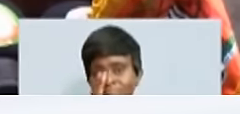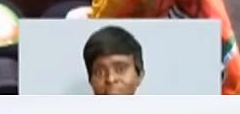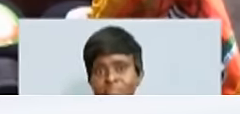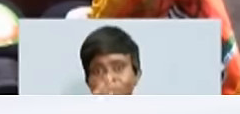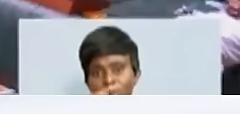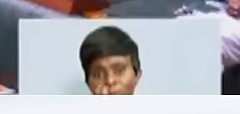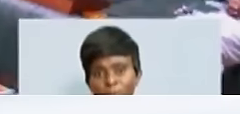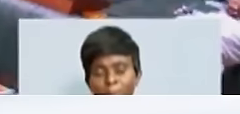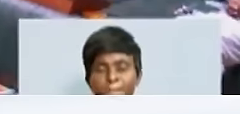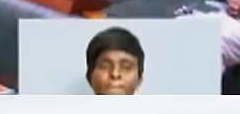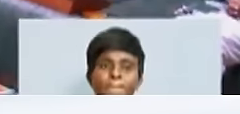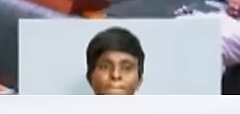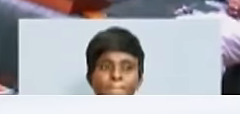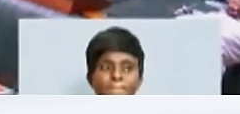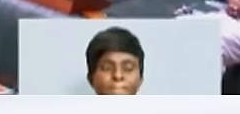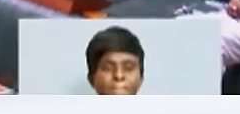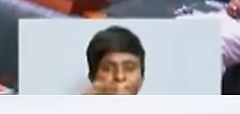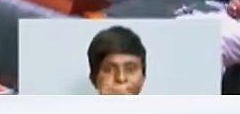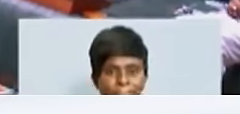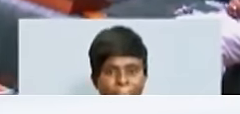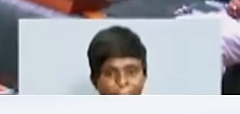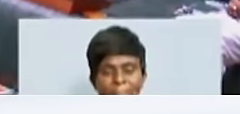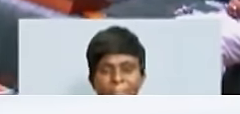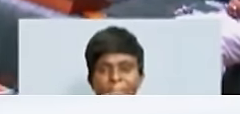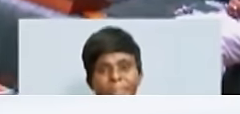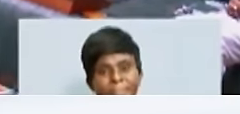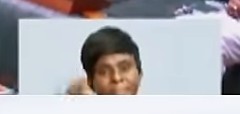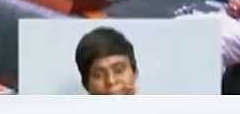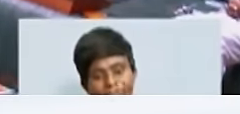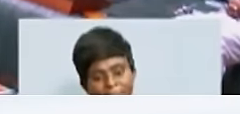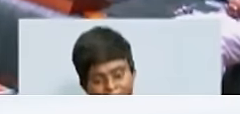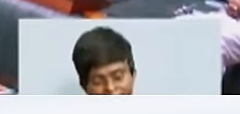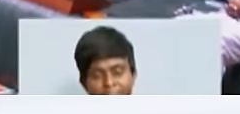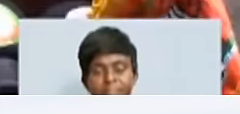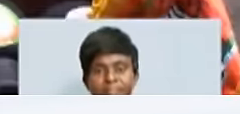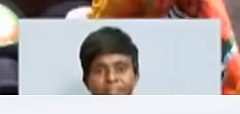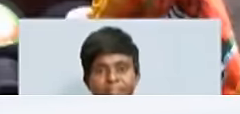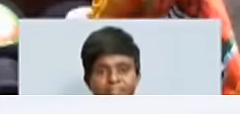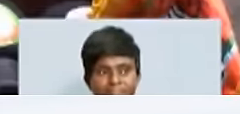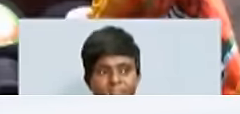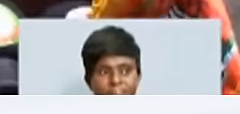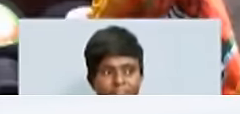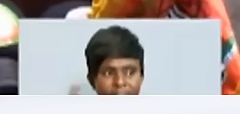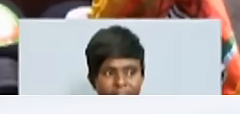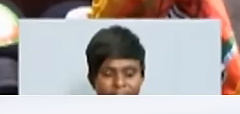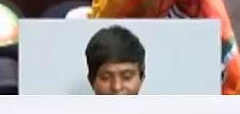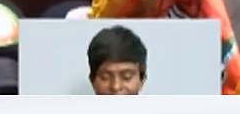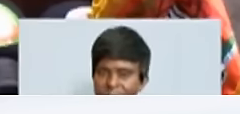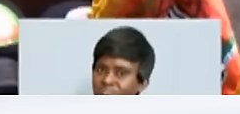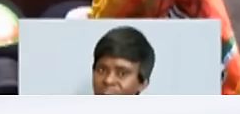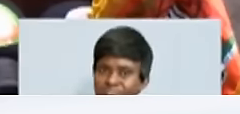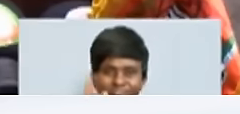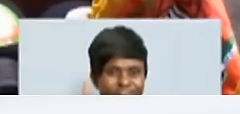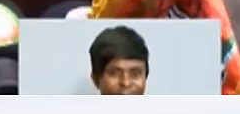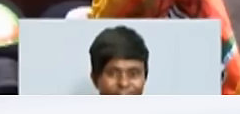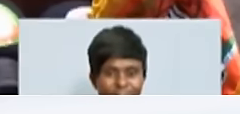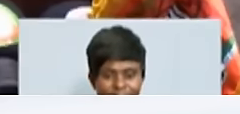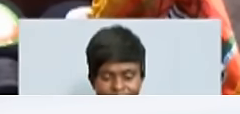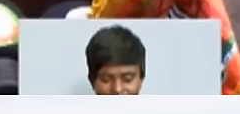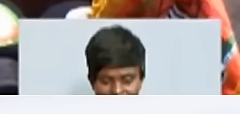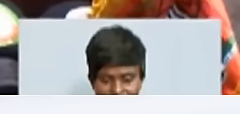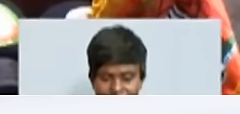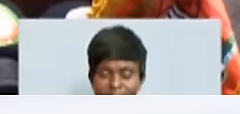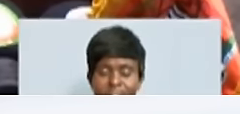Madam Speaker, the culture of not paying loans back is something we should not support in this